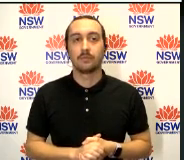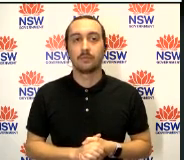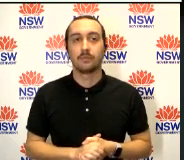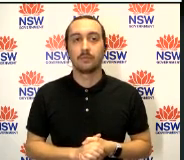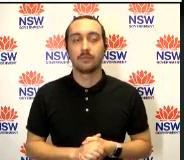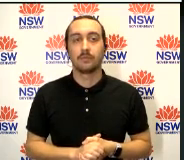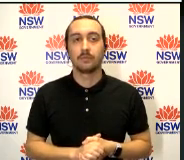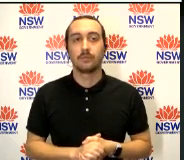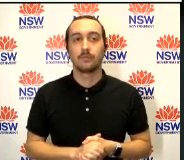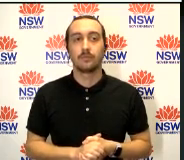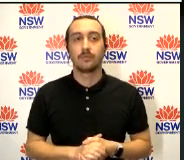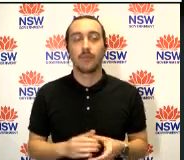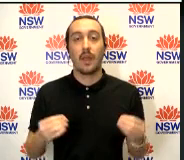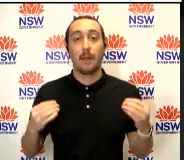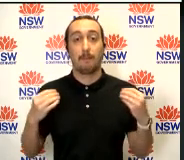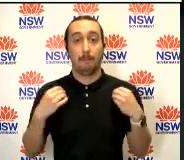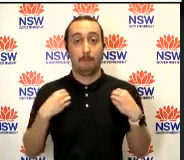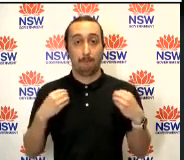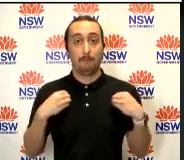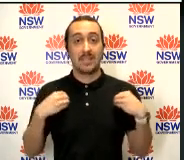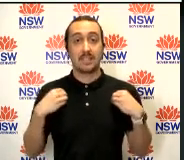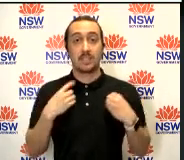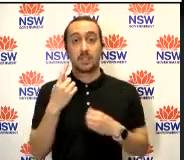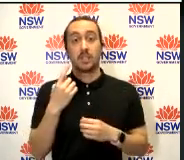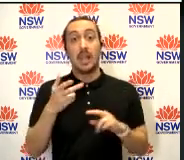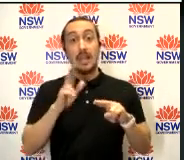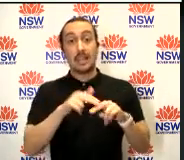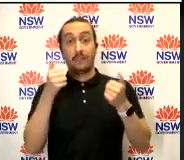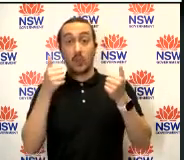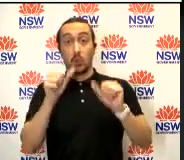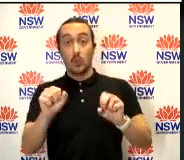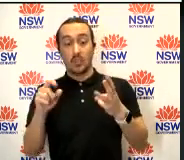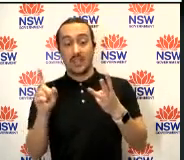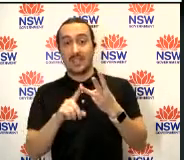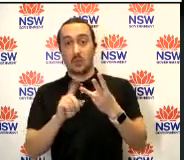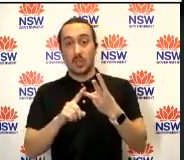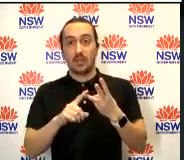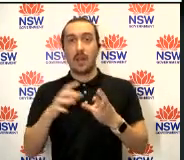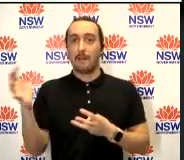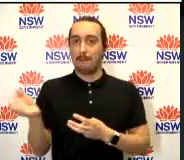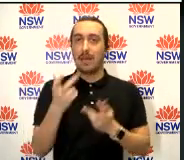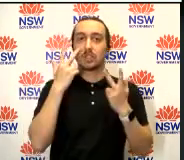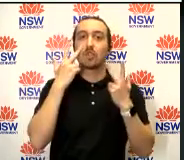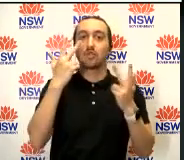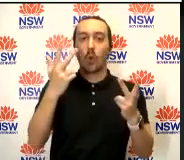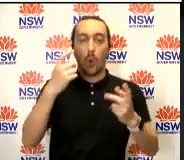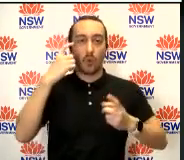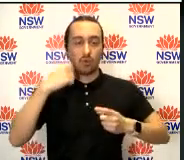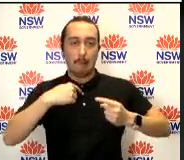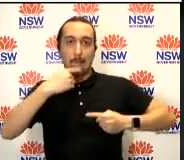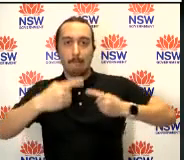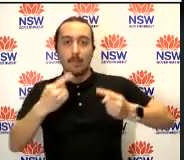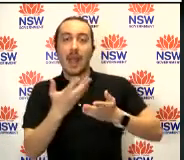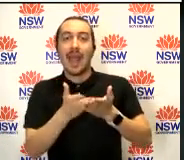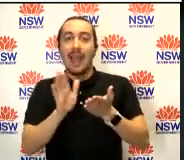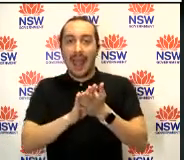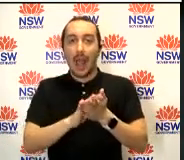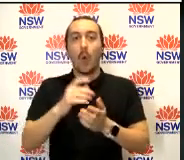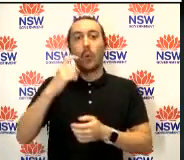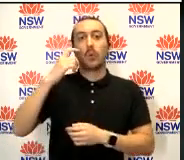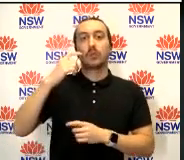The PCBU must demonstrate that they have considered all other options, such as the use of a fall prevention device,